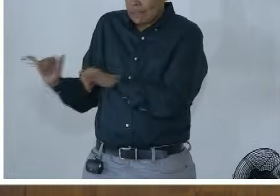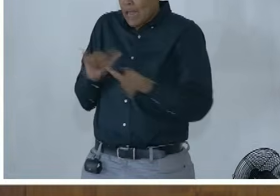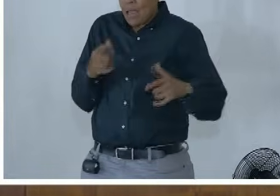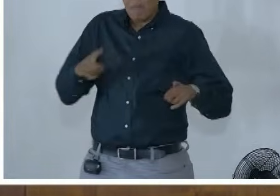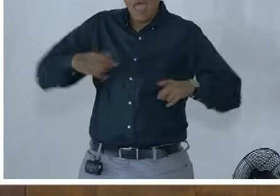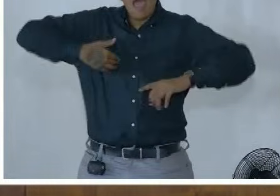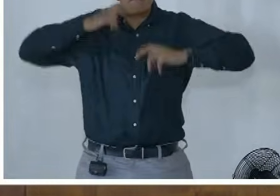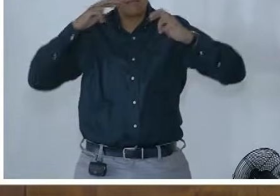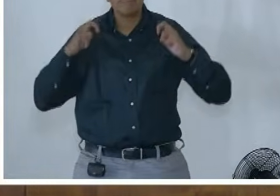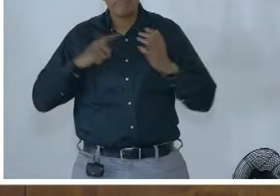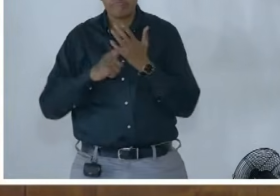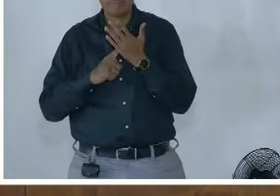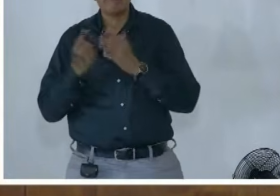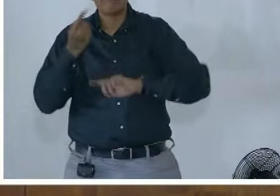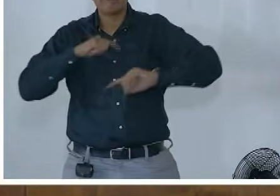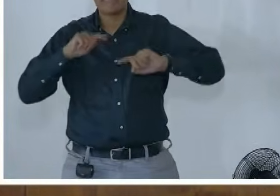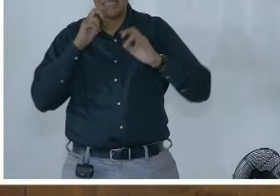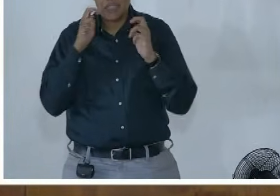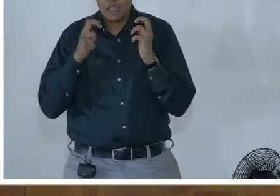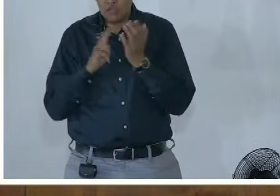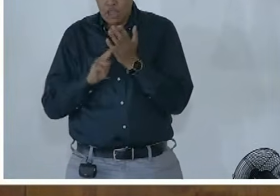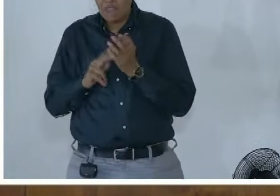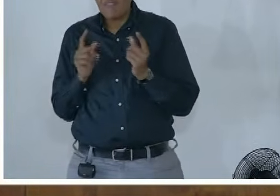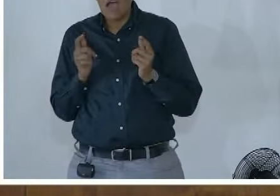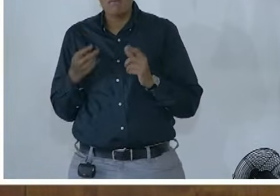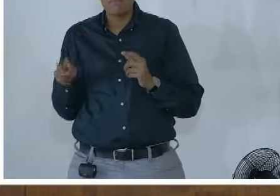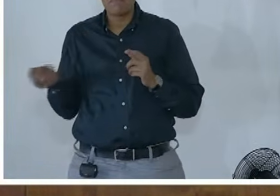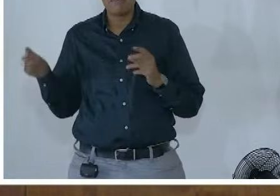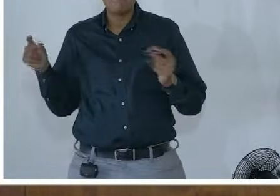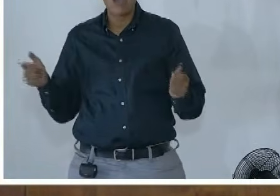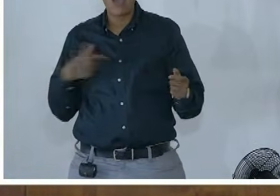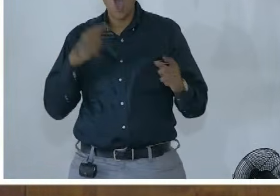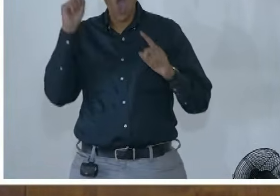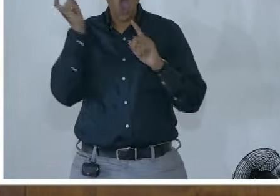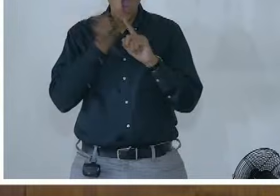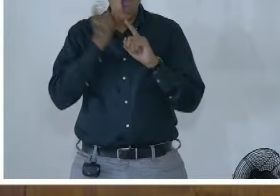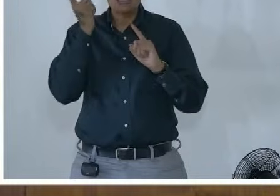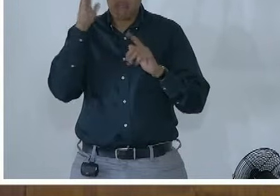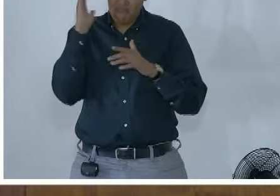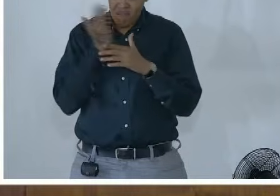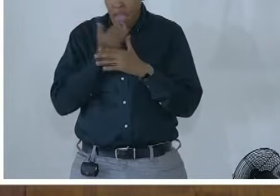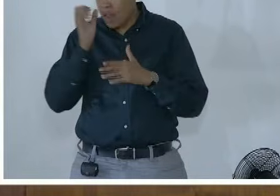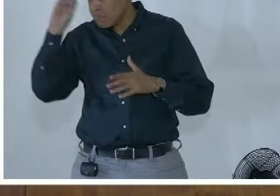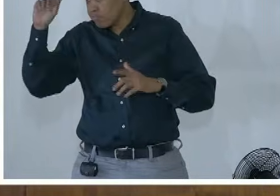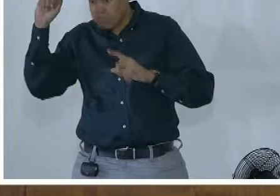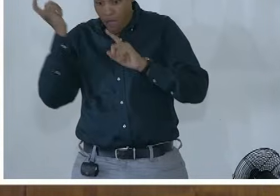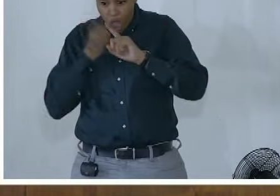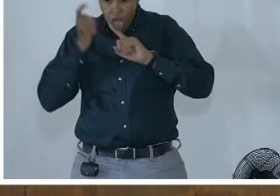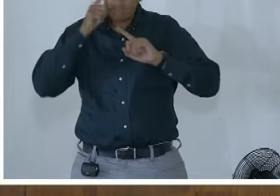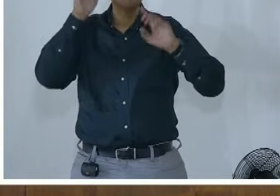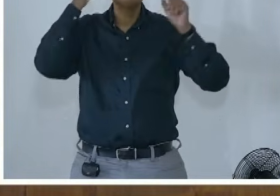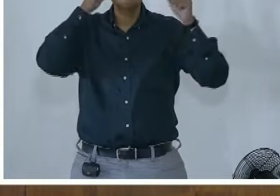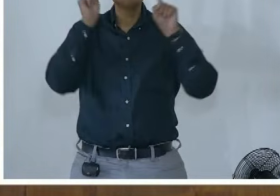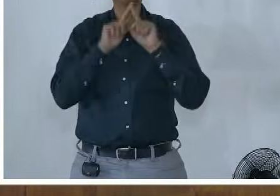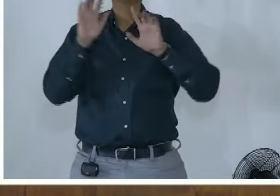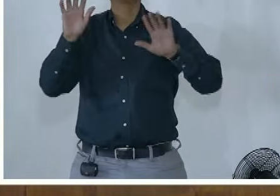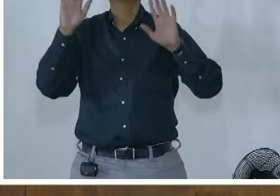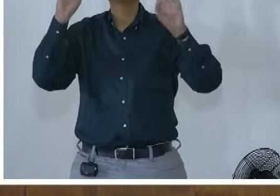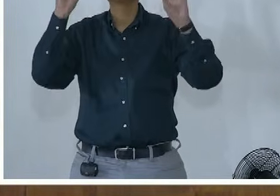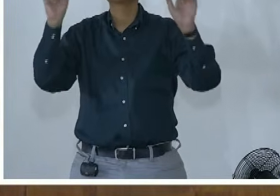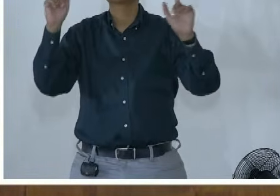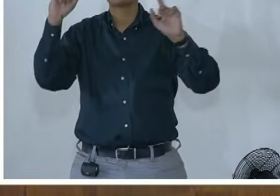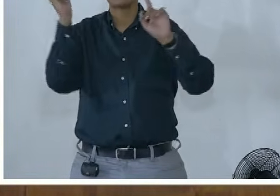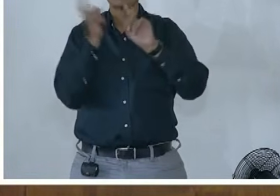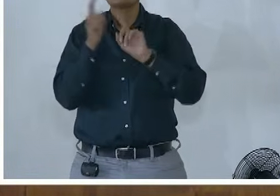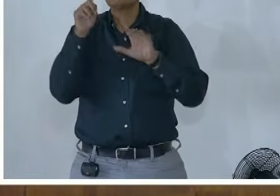have a mediation registry, an expedited registry. Once you file the mediation agreement in that registry, it